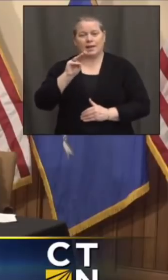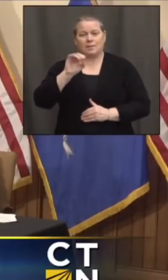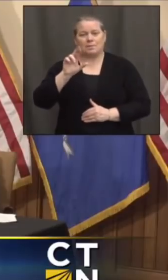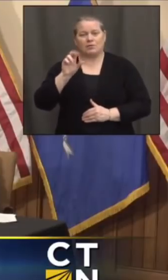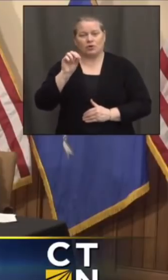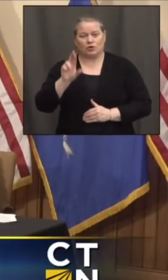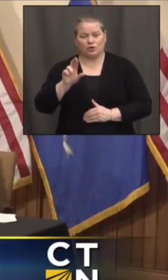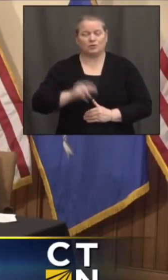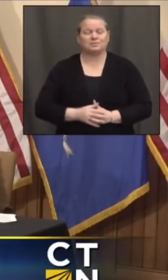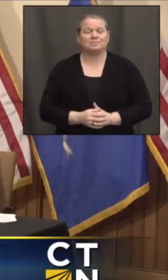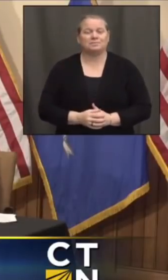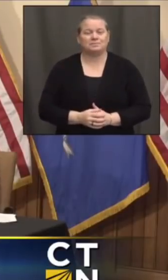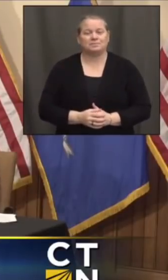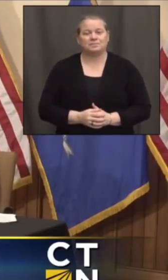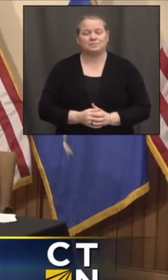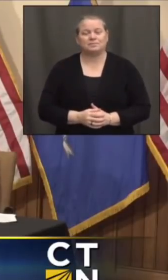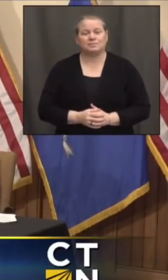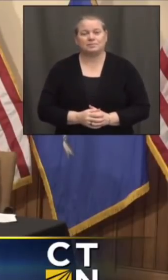The Connecticut Mirror.